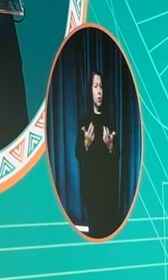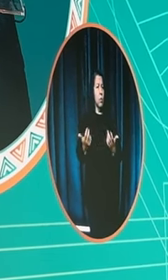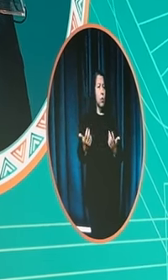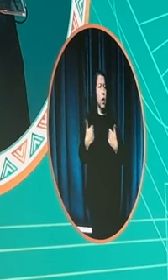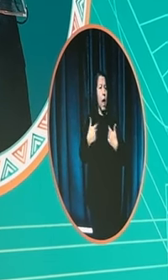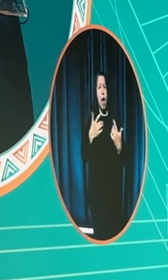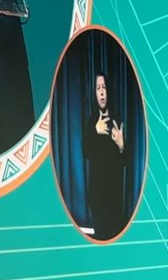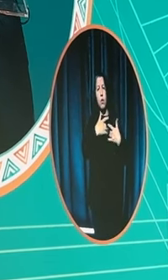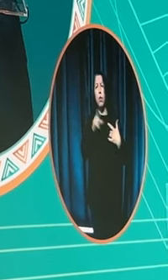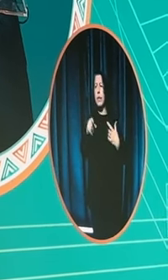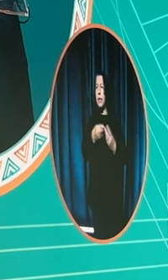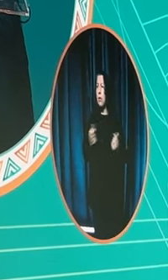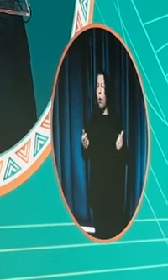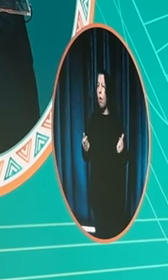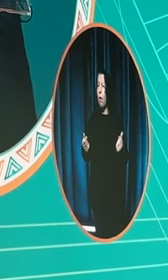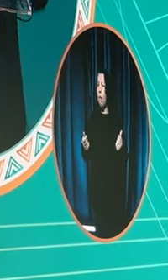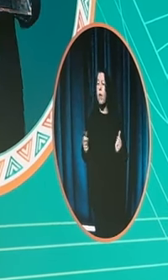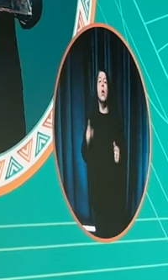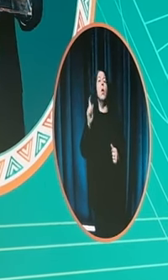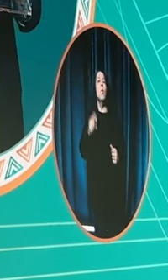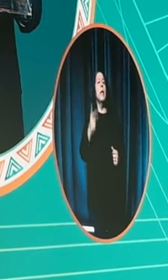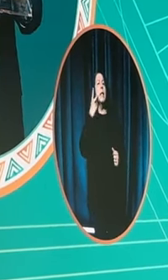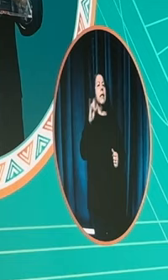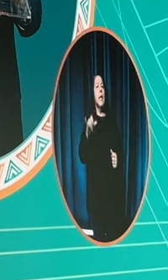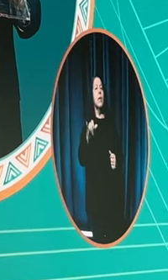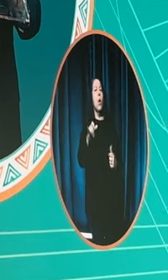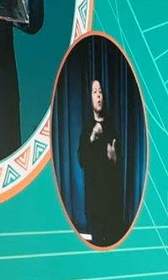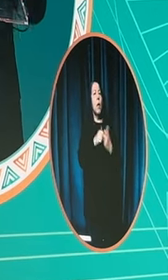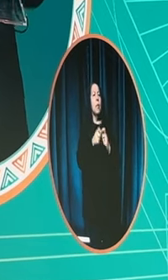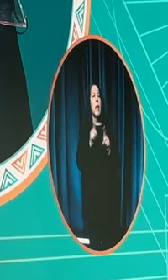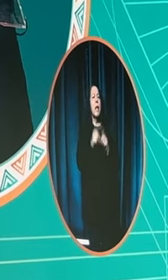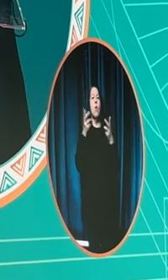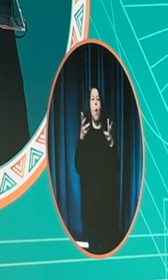that need solving. We need to see them as already solved.